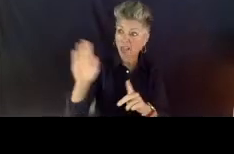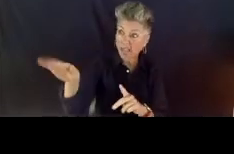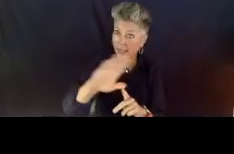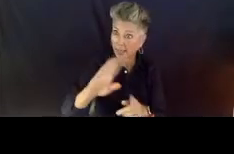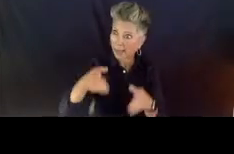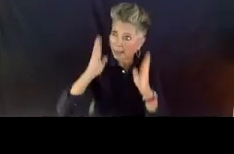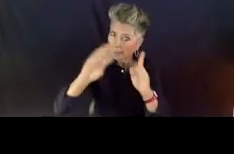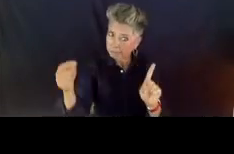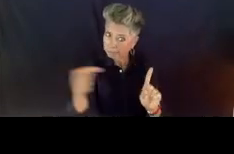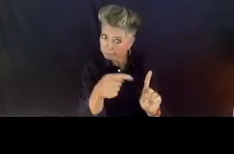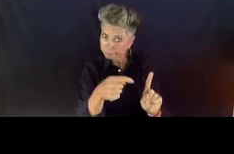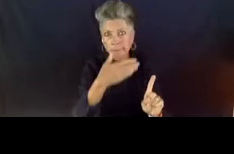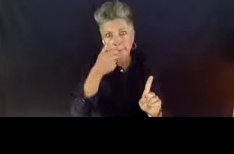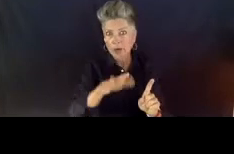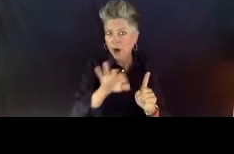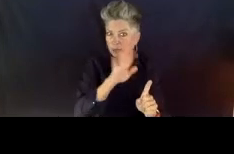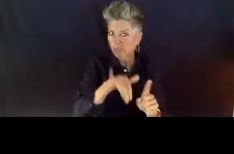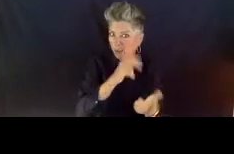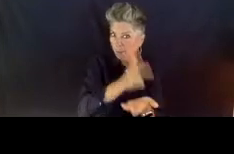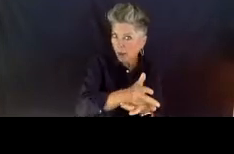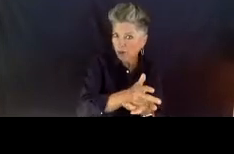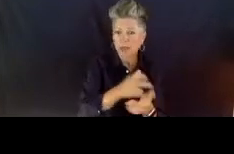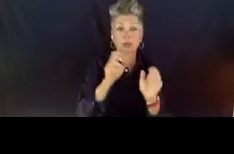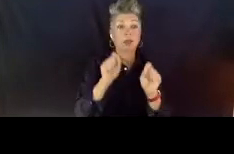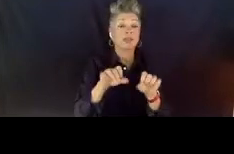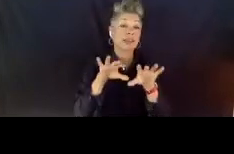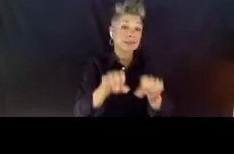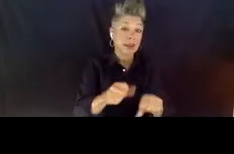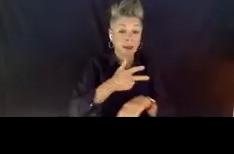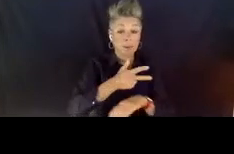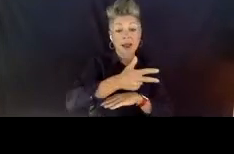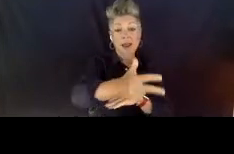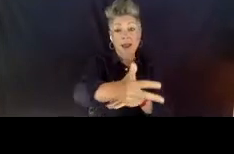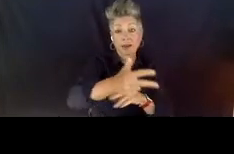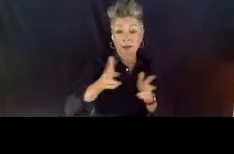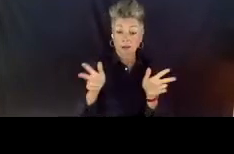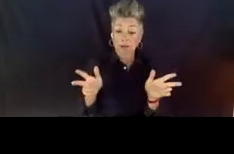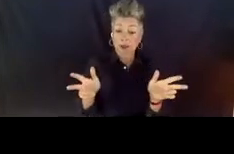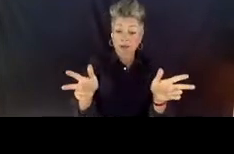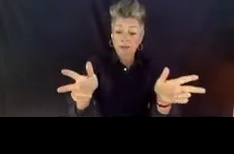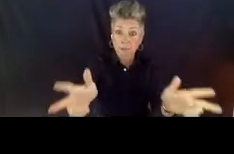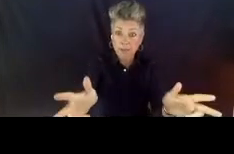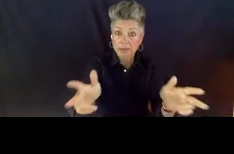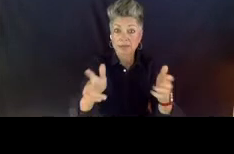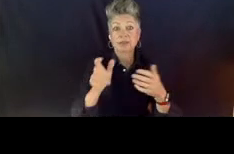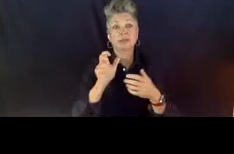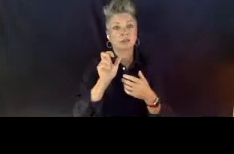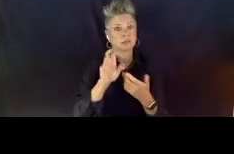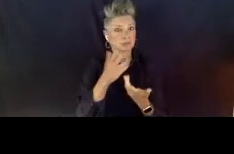can take up diagonal spaces. They can be seasonal, as in the city of Philadelphia or in cities with cold